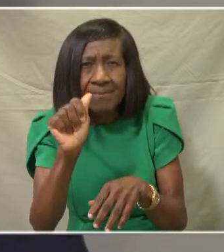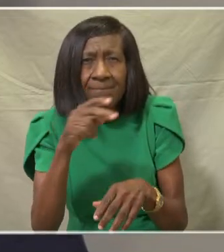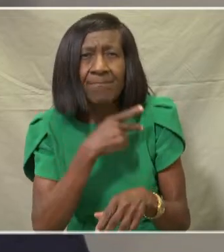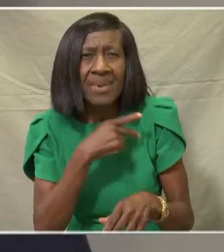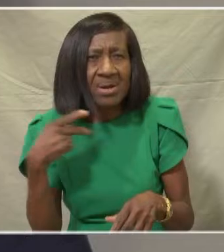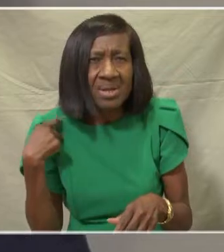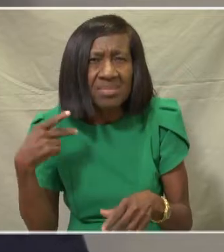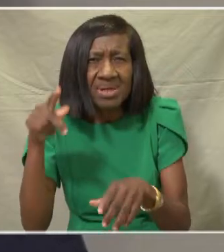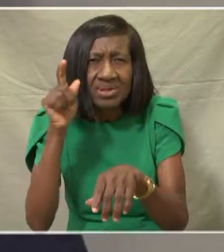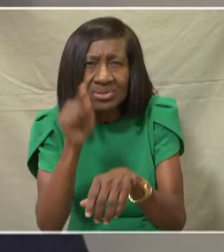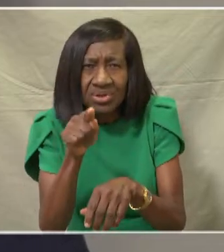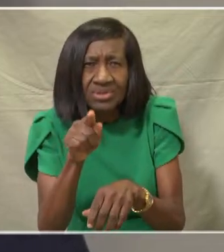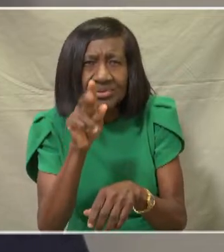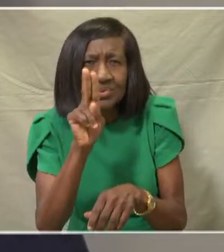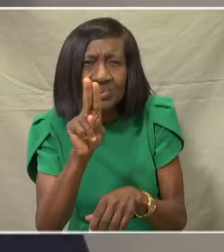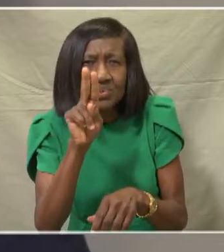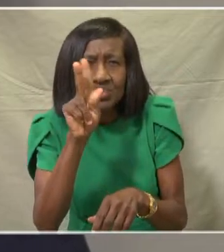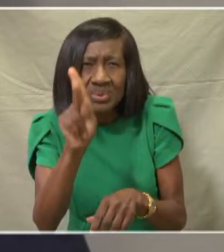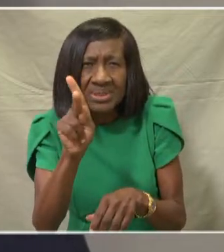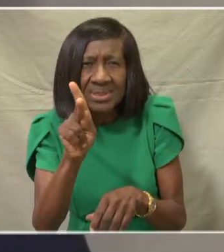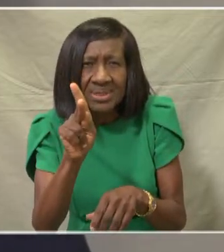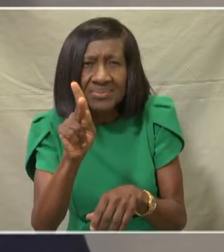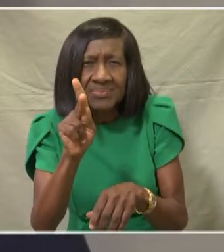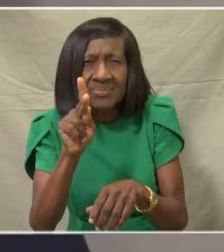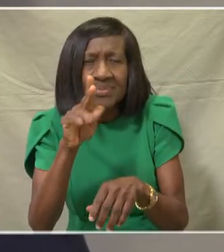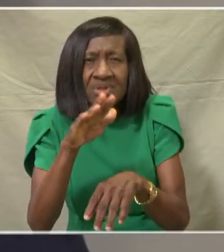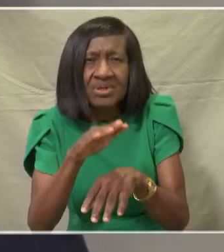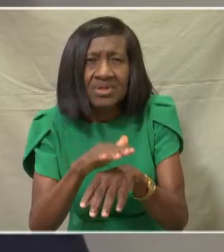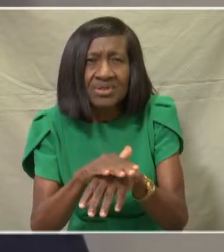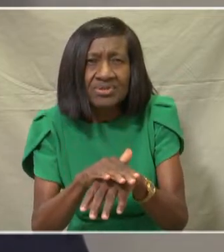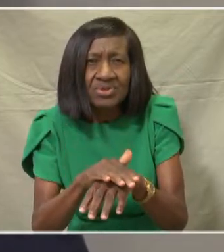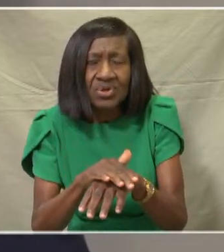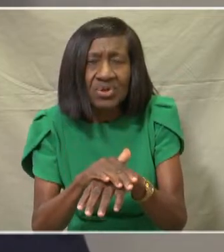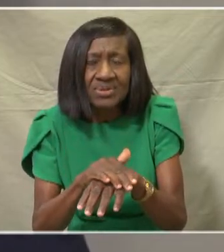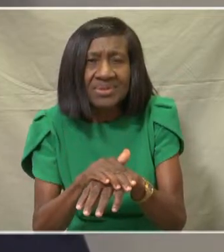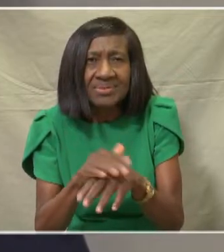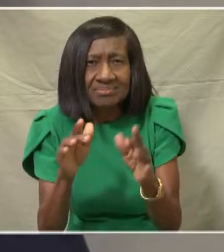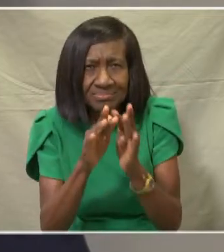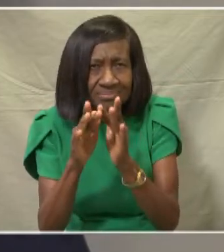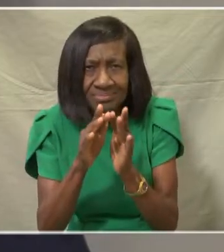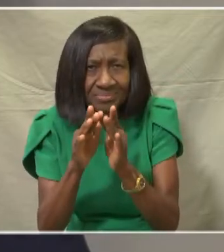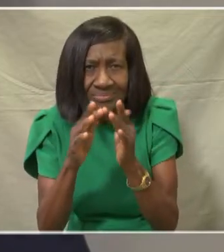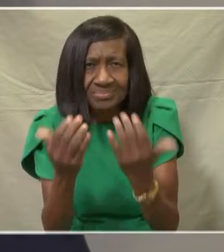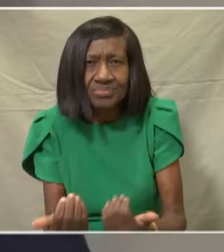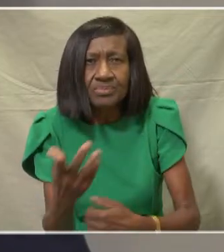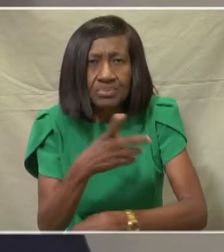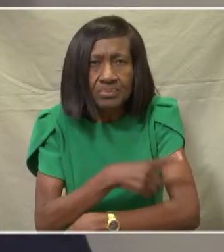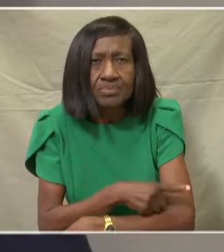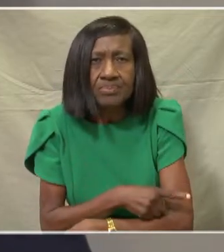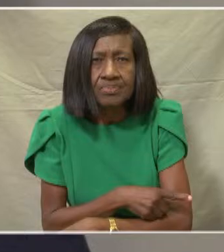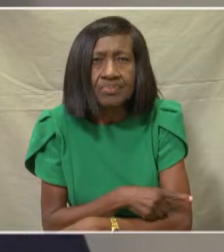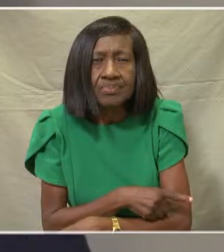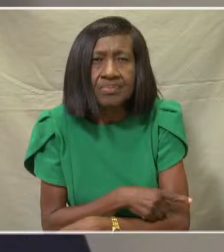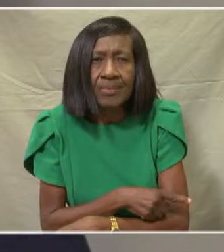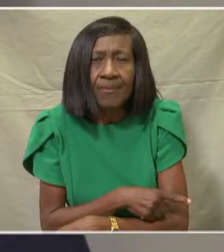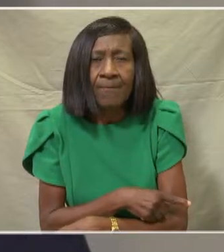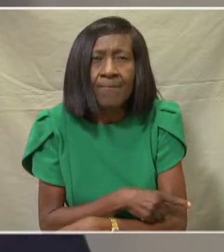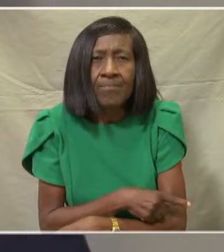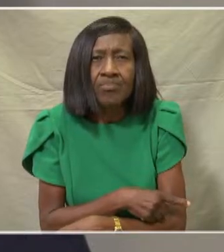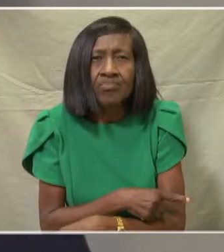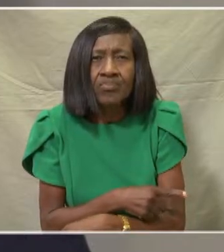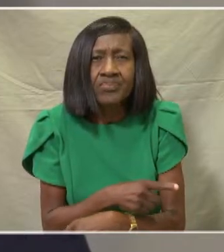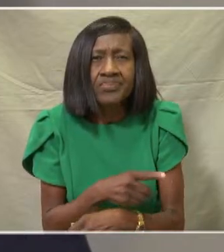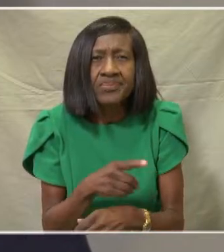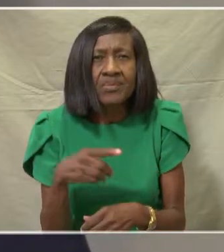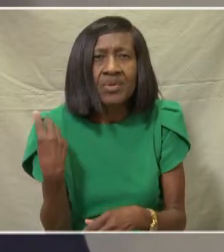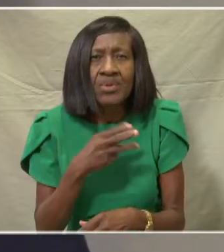cpabimr@parliament.uk, and that address can be found on the press release that we're sharing today. So that's everything from us to begin with. So if we